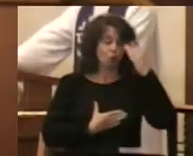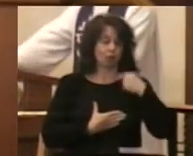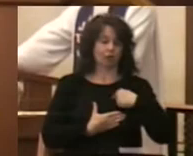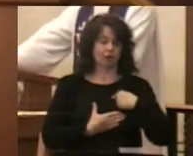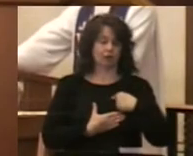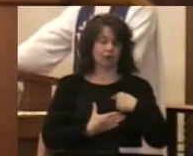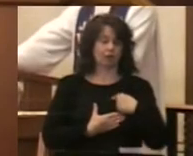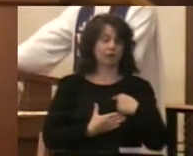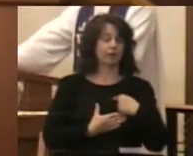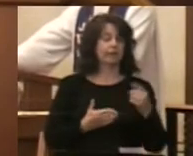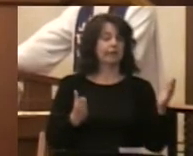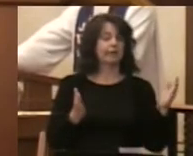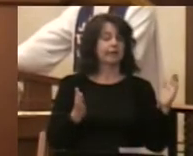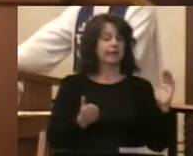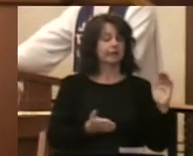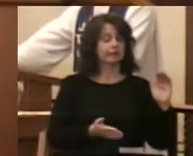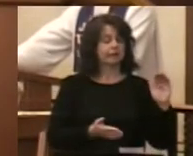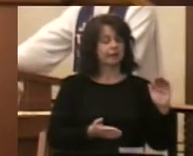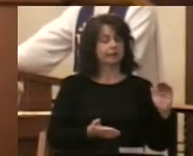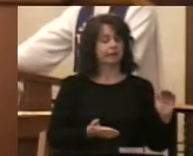the greatest of you.